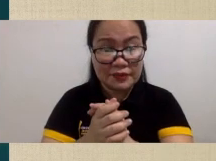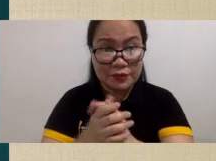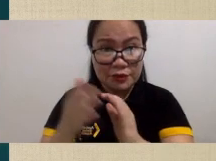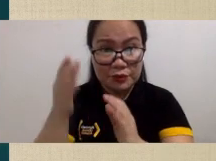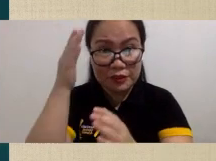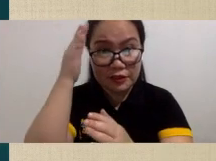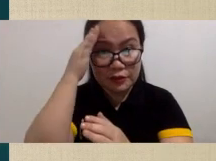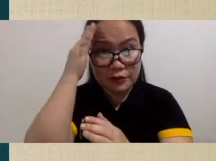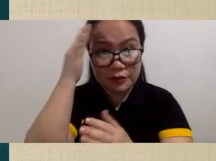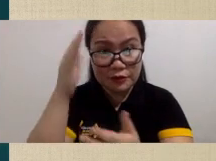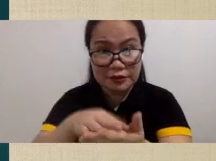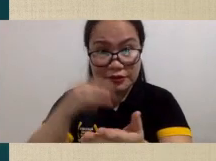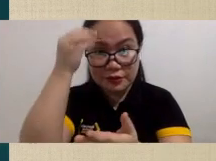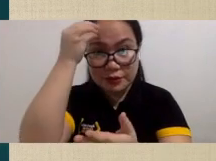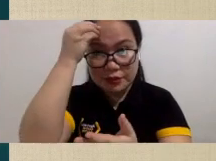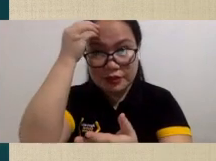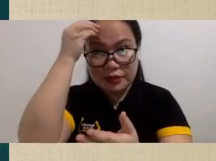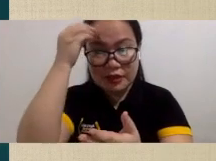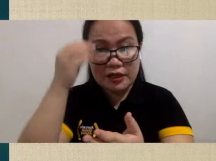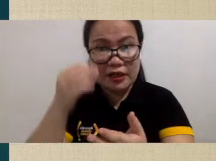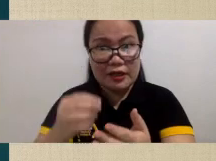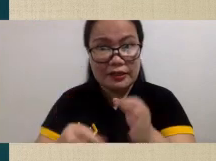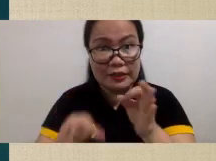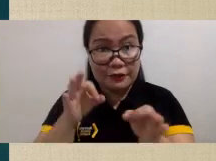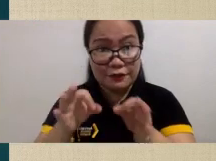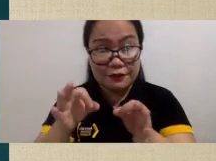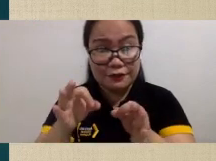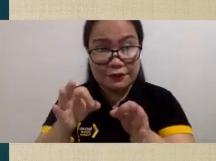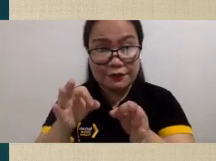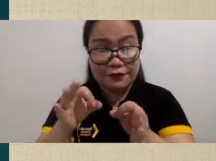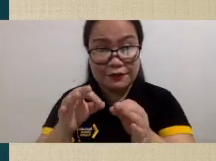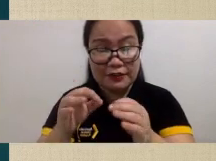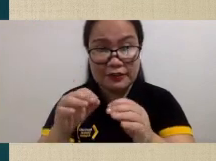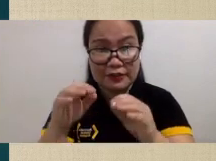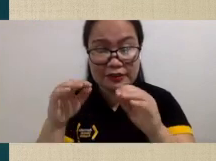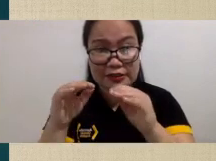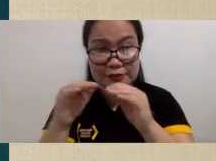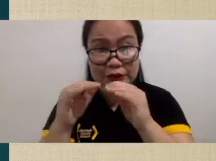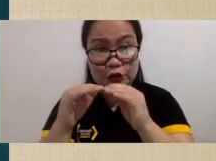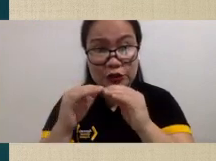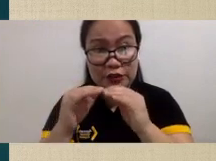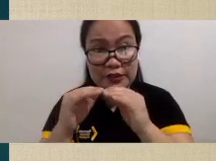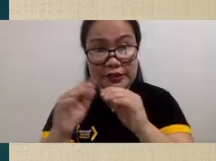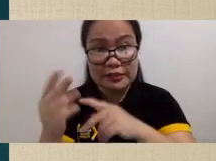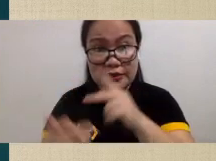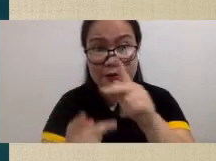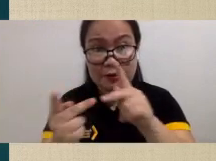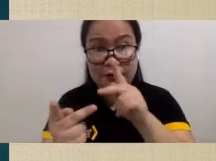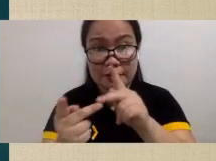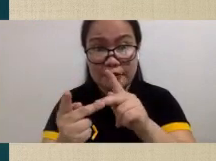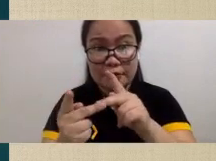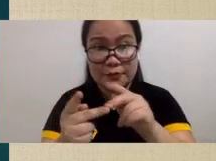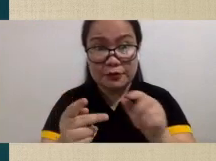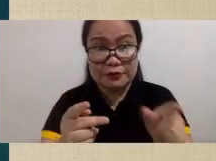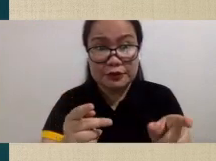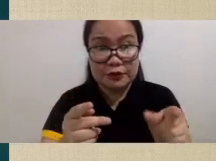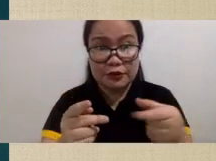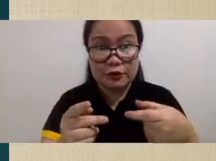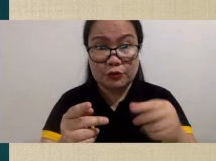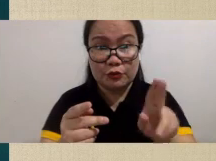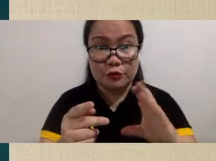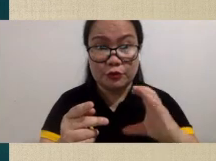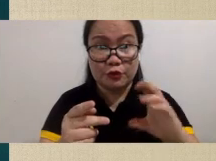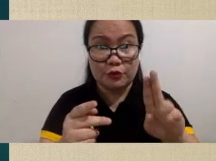we will identify whether or not an expression is a perfect cube, and we will factor the sum